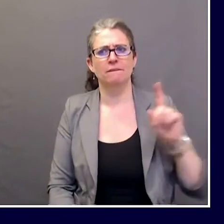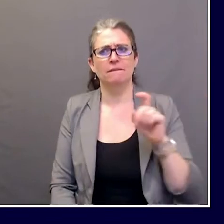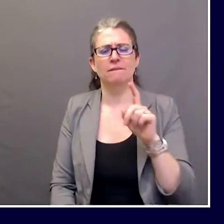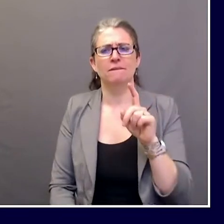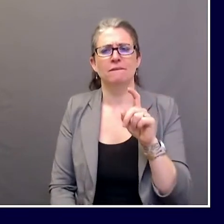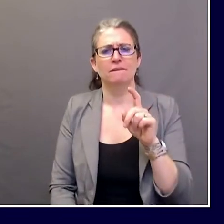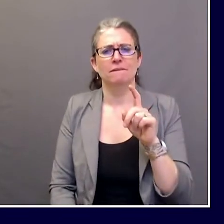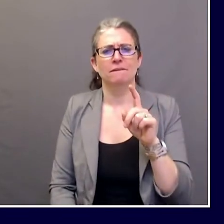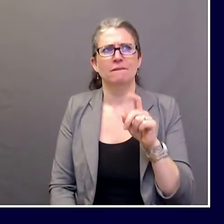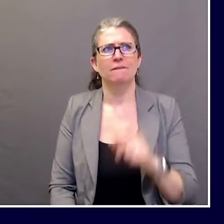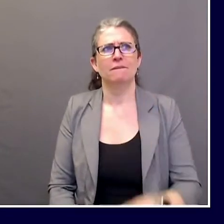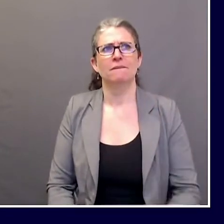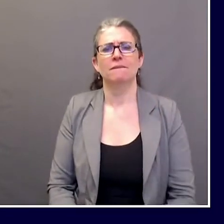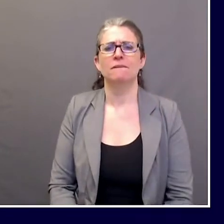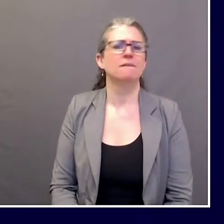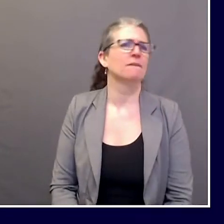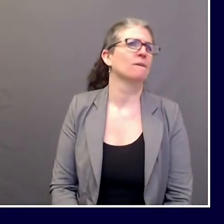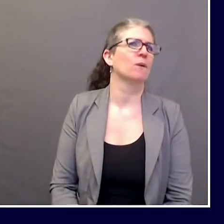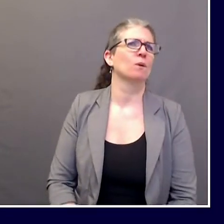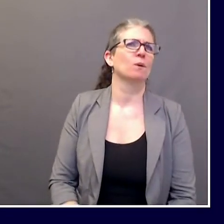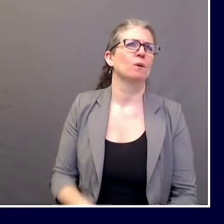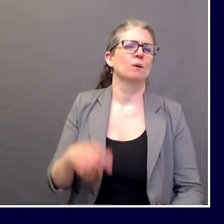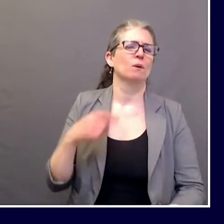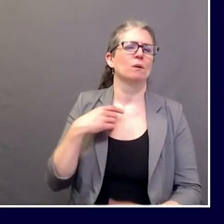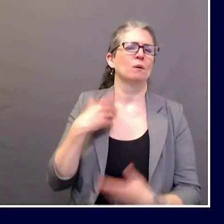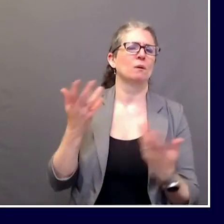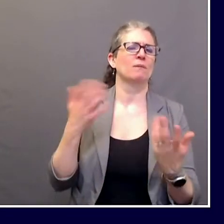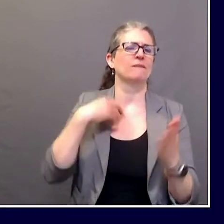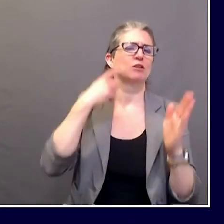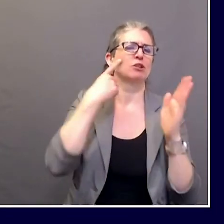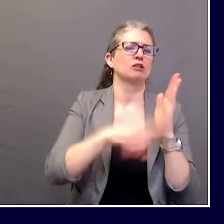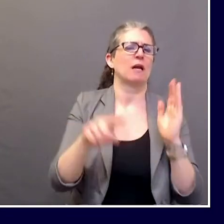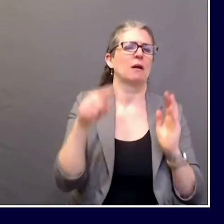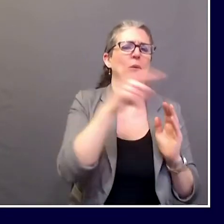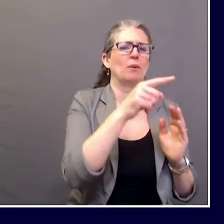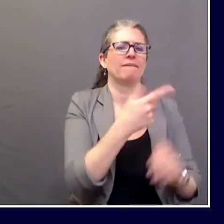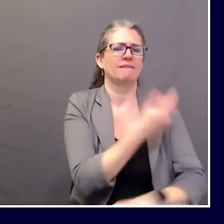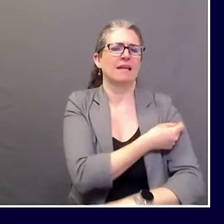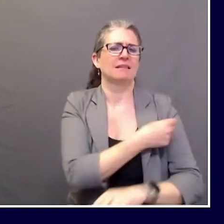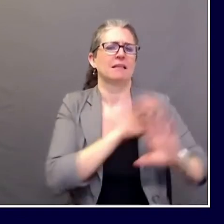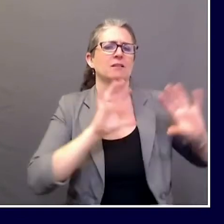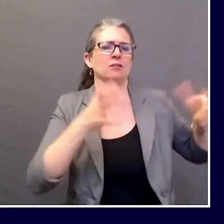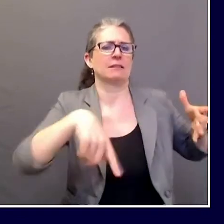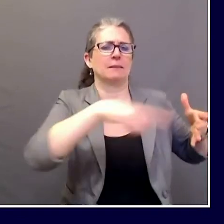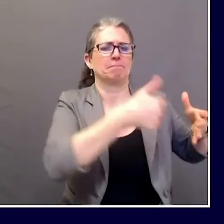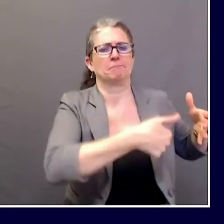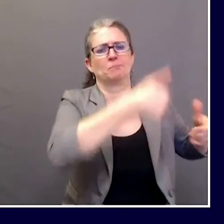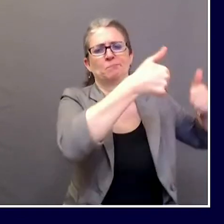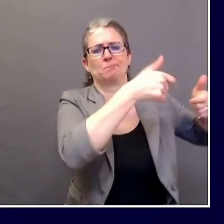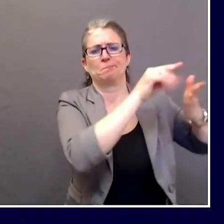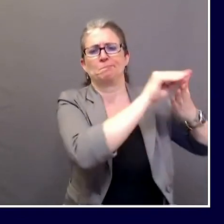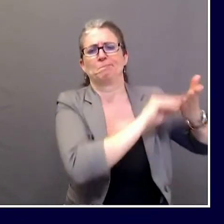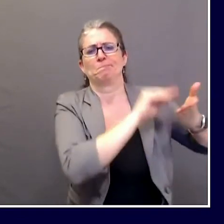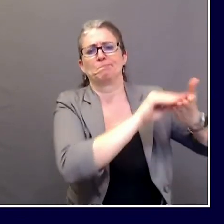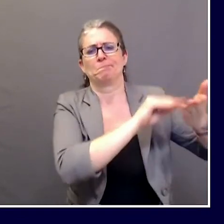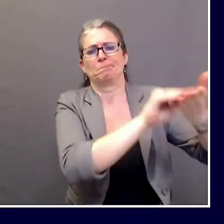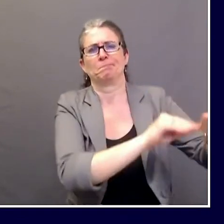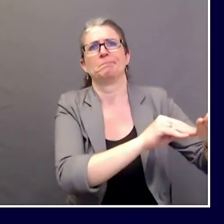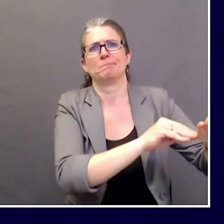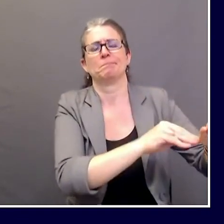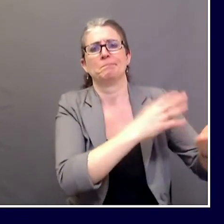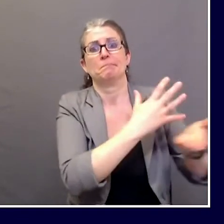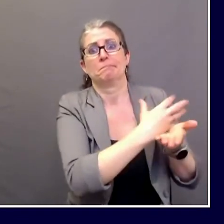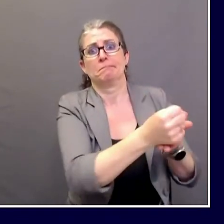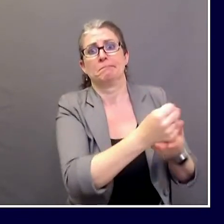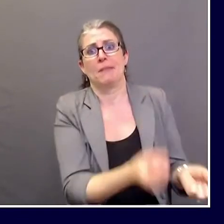have to check with our immunization team to pull the inventory on hand versus inventory delivered. I know that a lot of them were